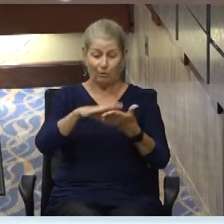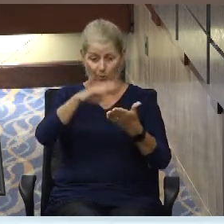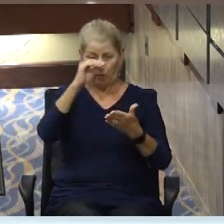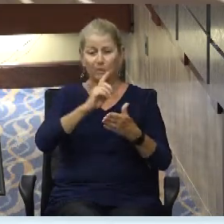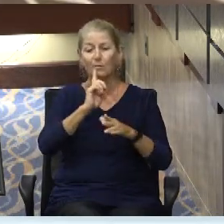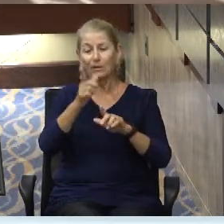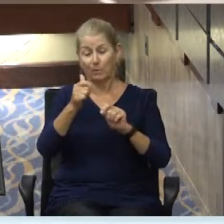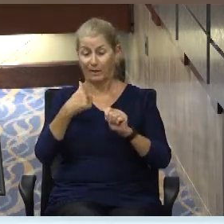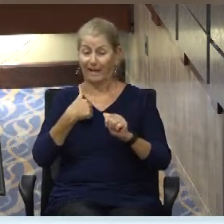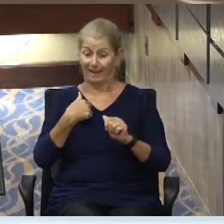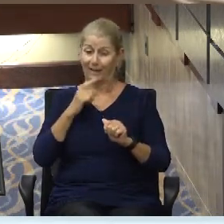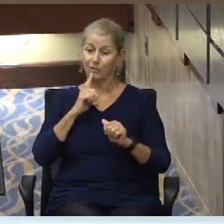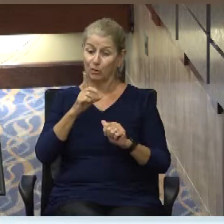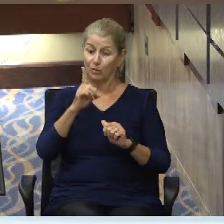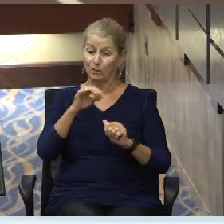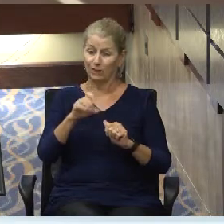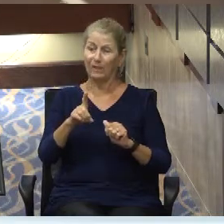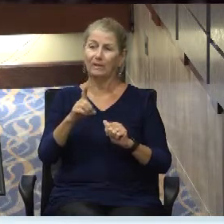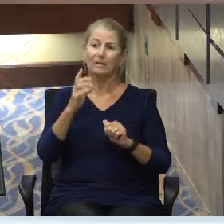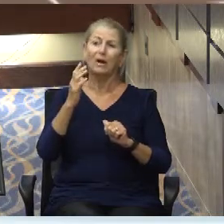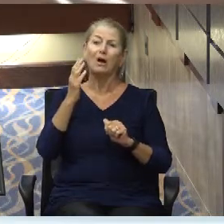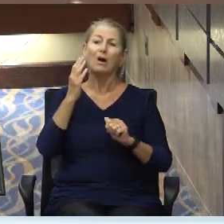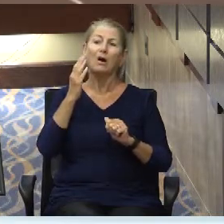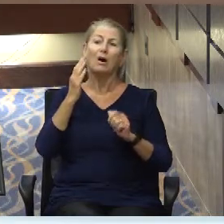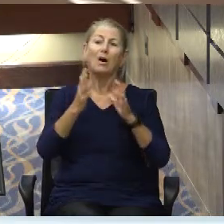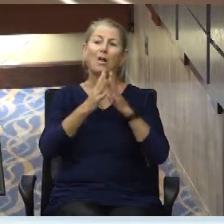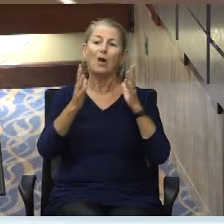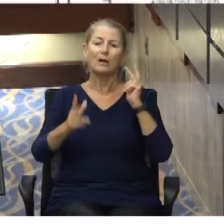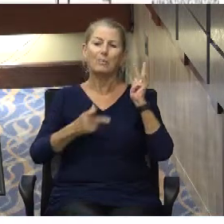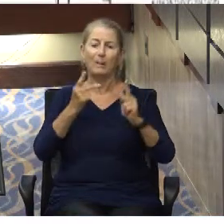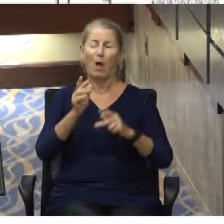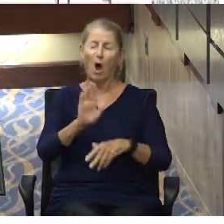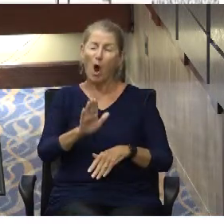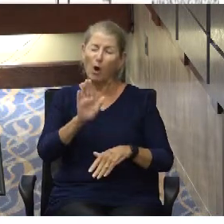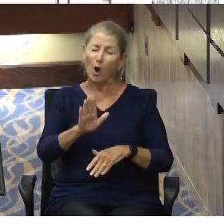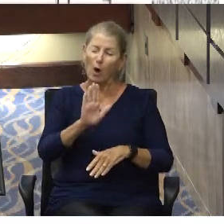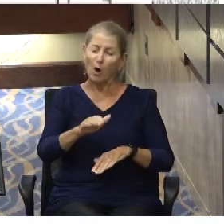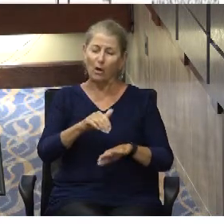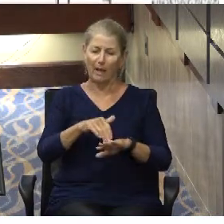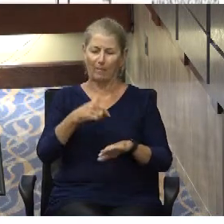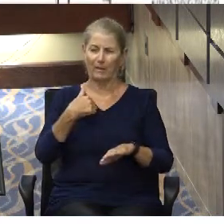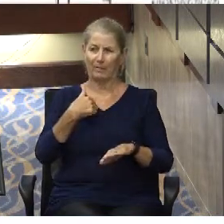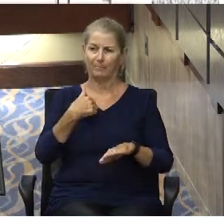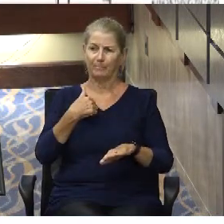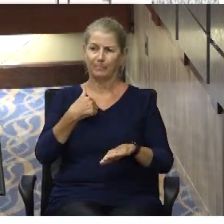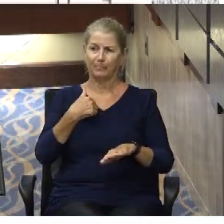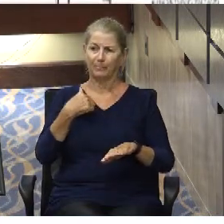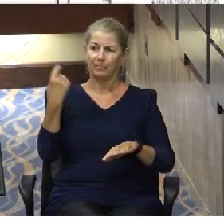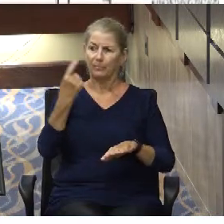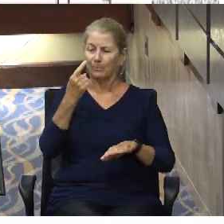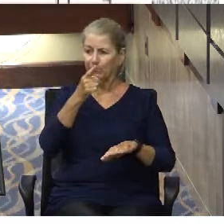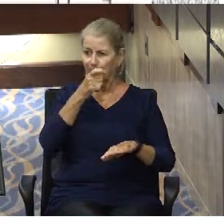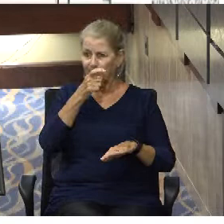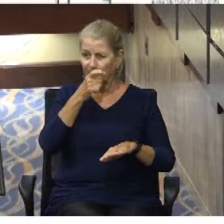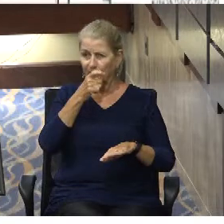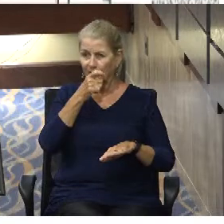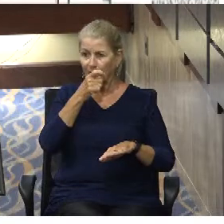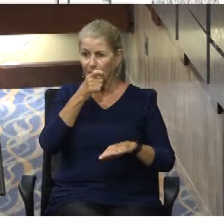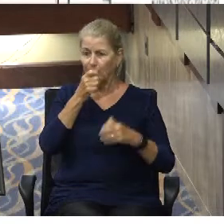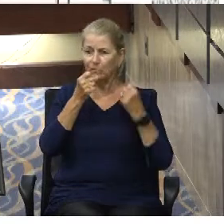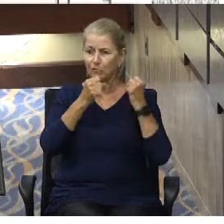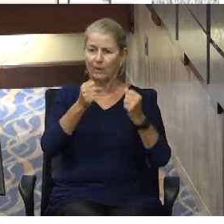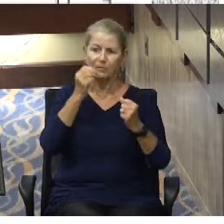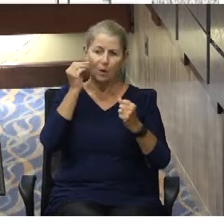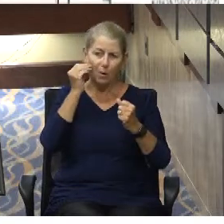did. That's right. I got a lot of people that were honking at me. Yeah, and as someone that takes that route home every day,